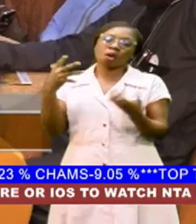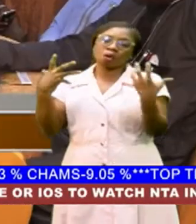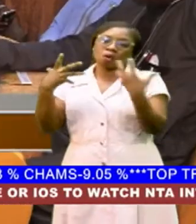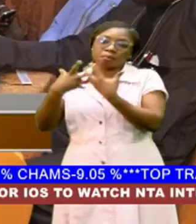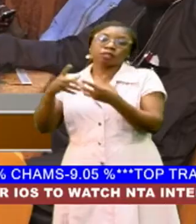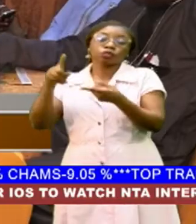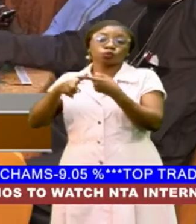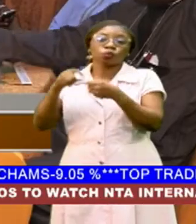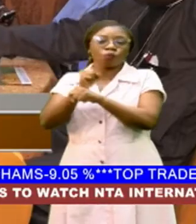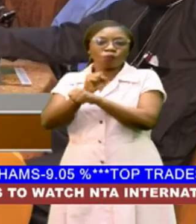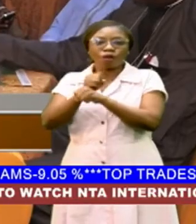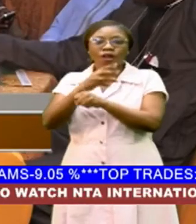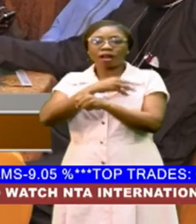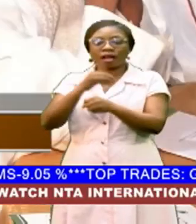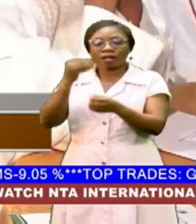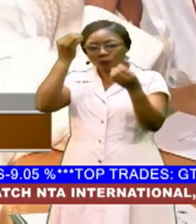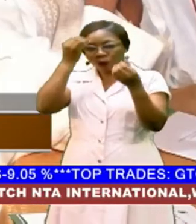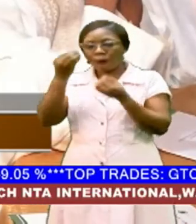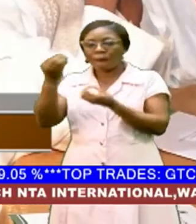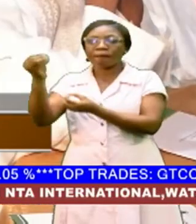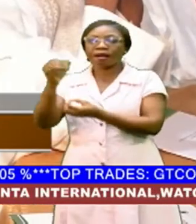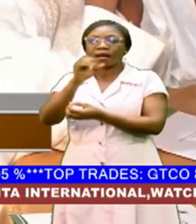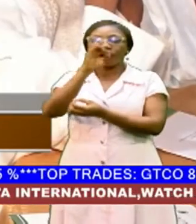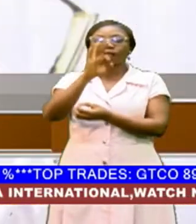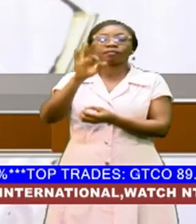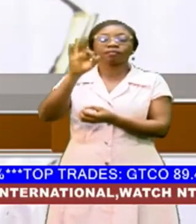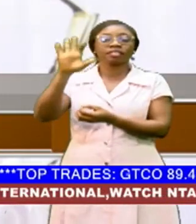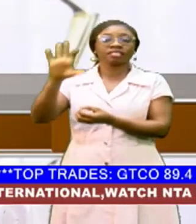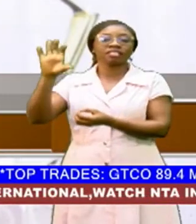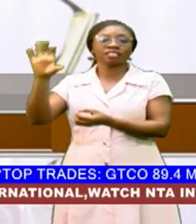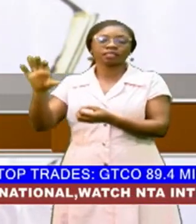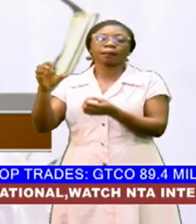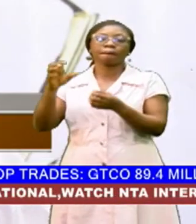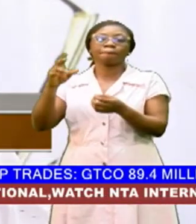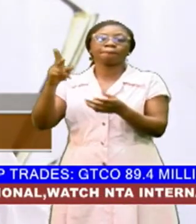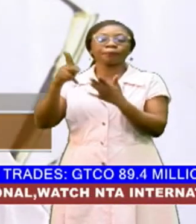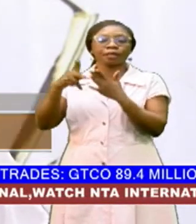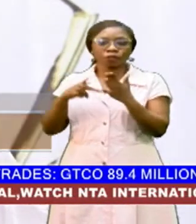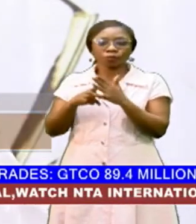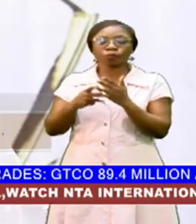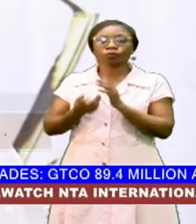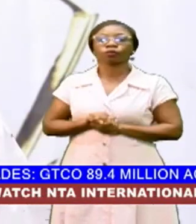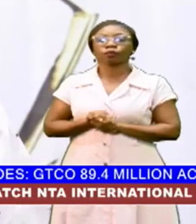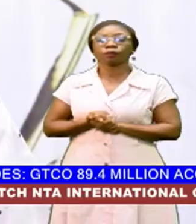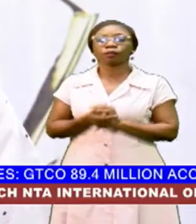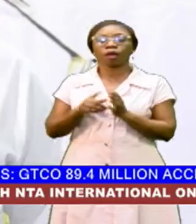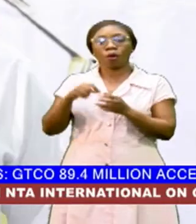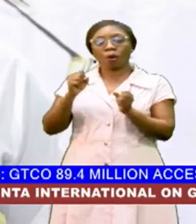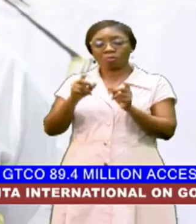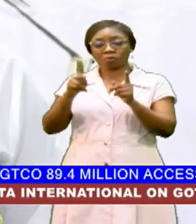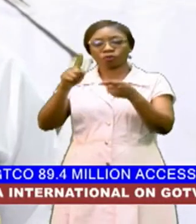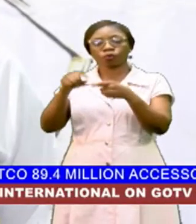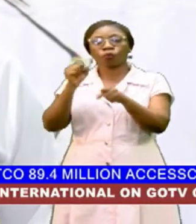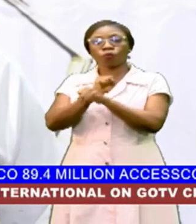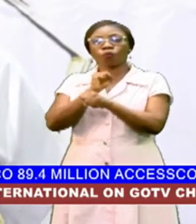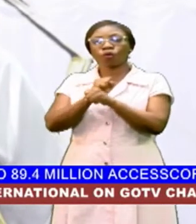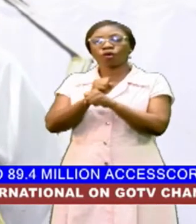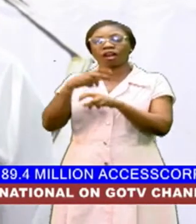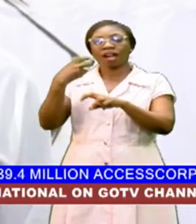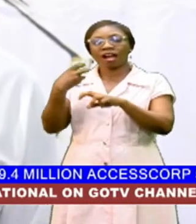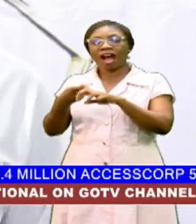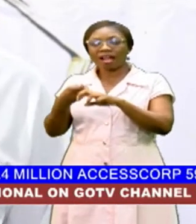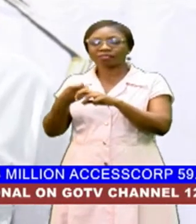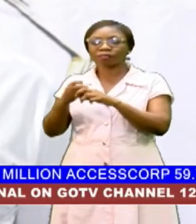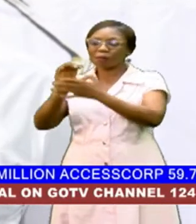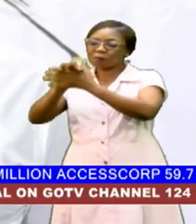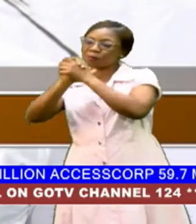and adhere to FCC guiding principles. It says with the opportunity to work hard. Congratulations to